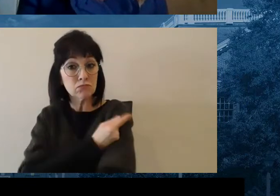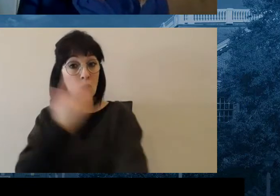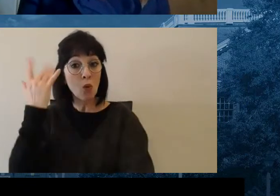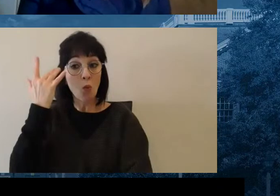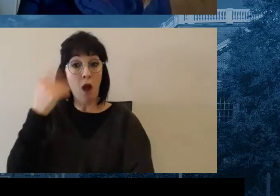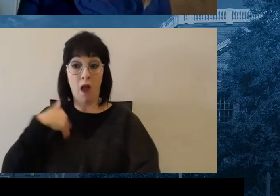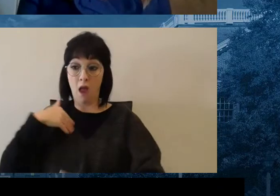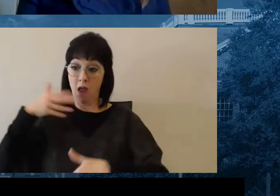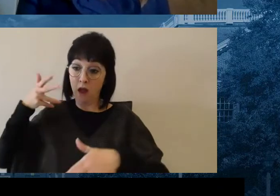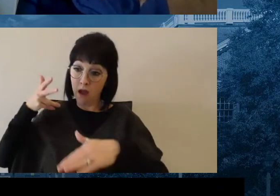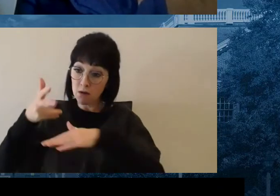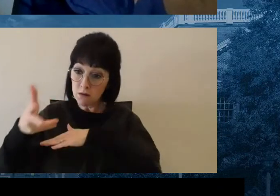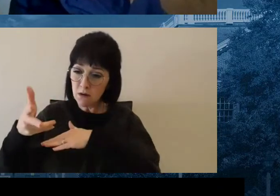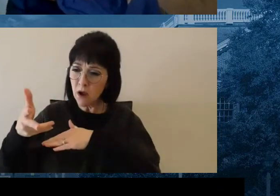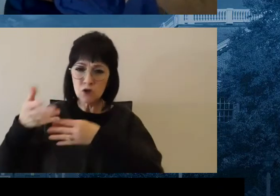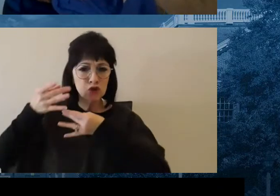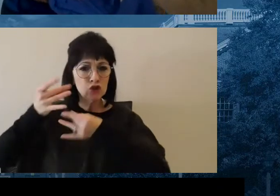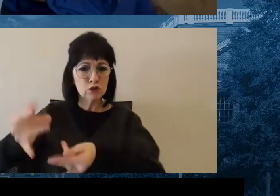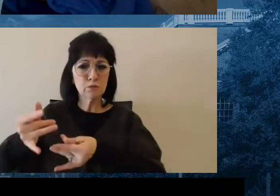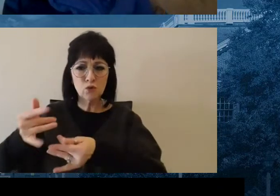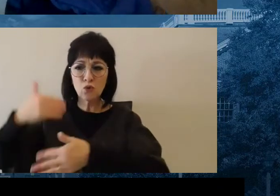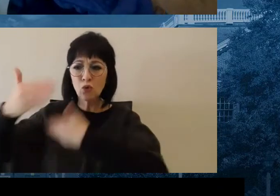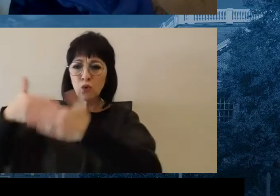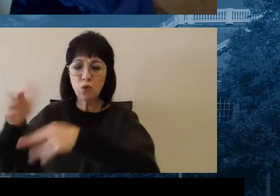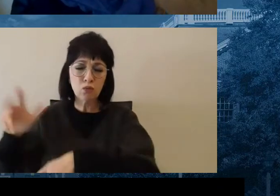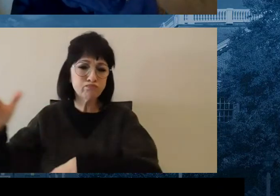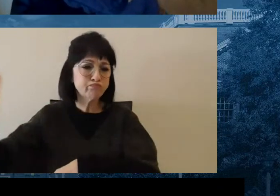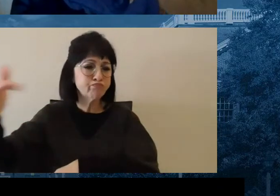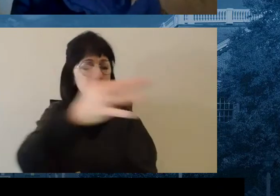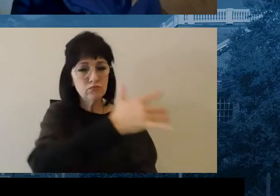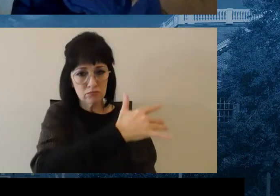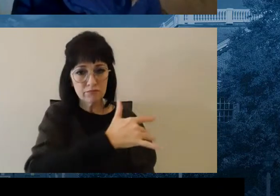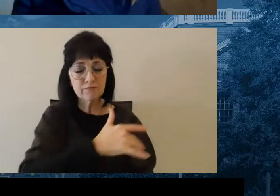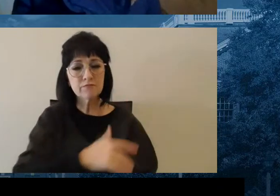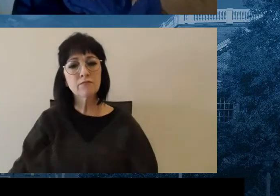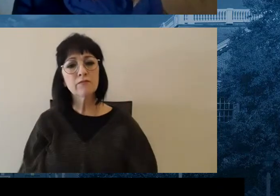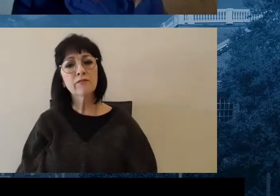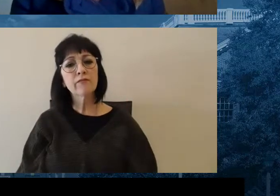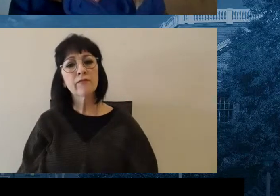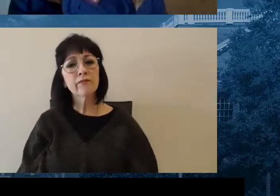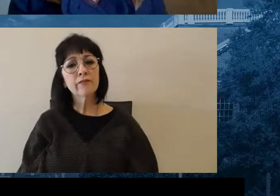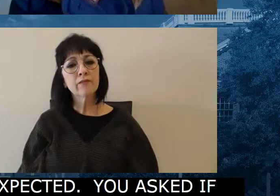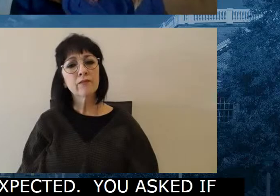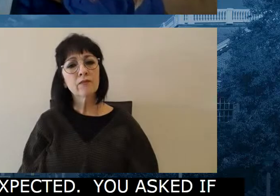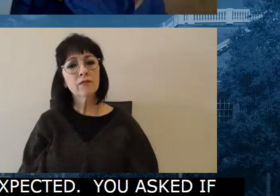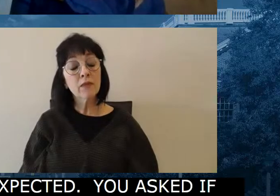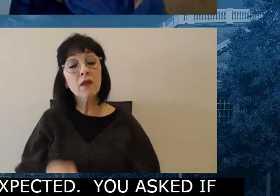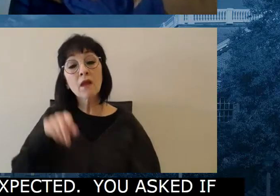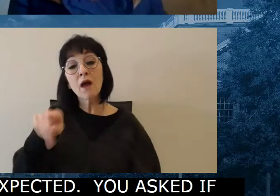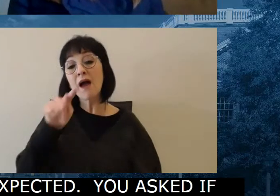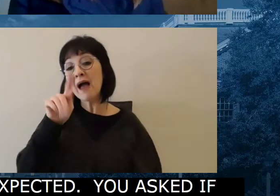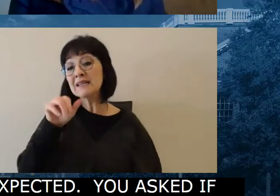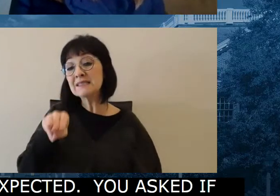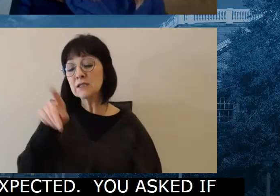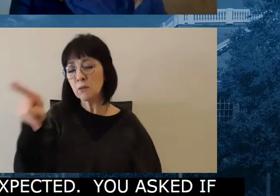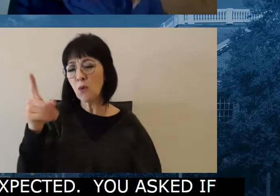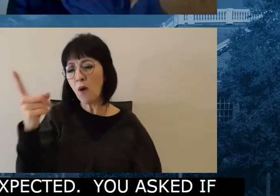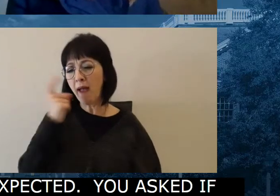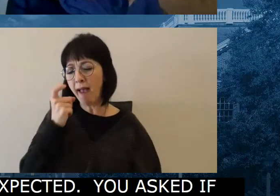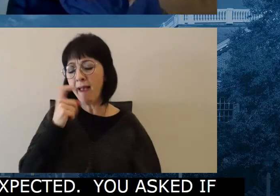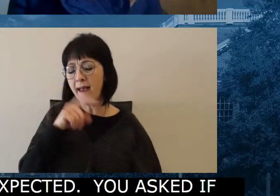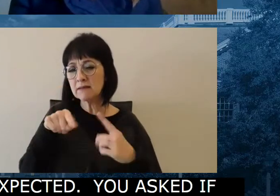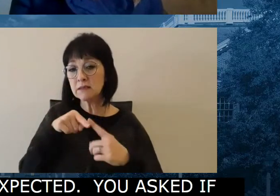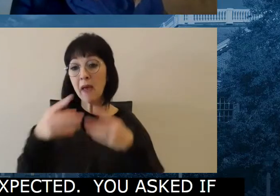event. You asked Tim about were there any extra doses. So I think